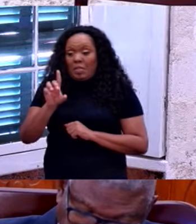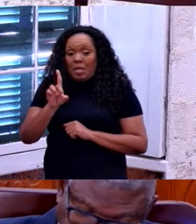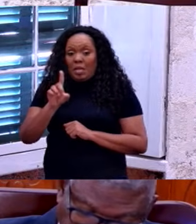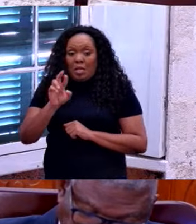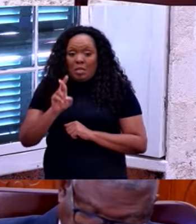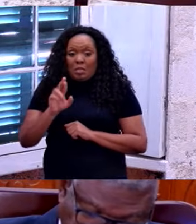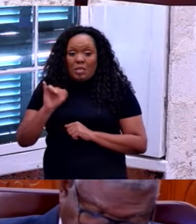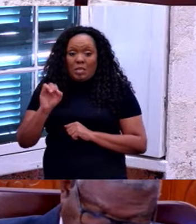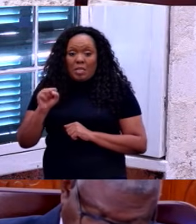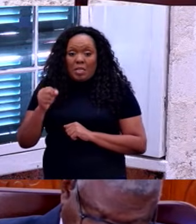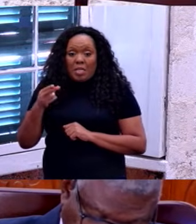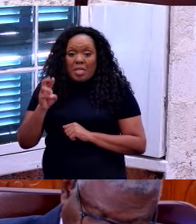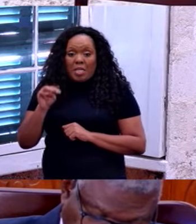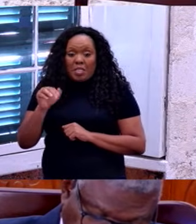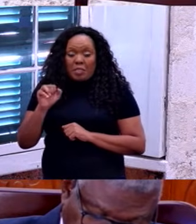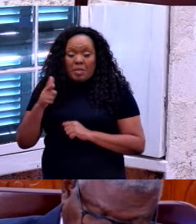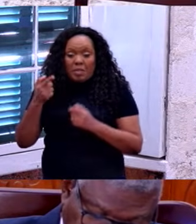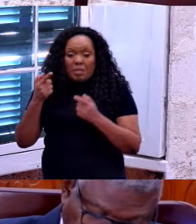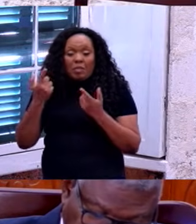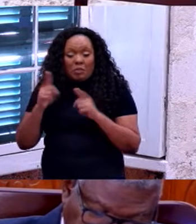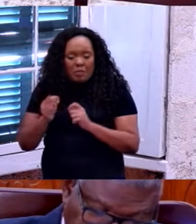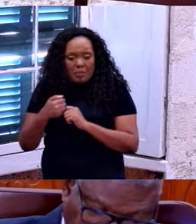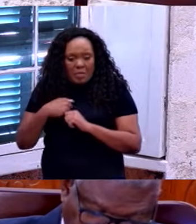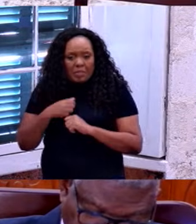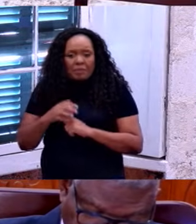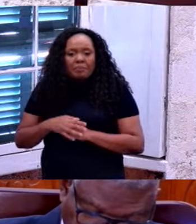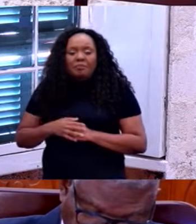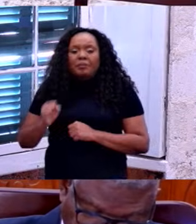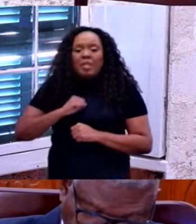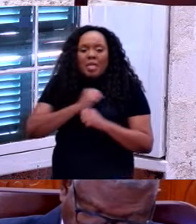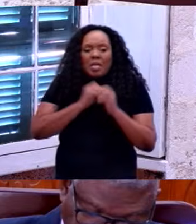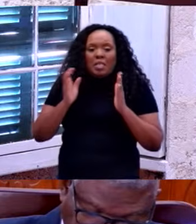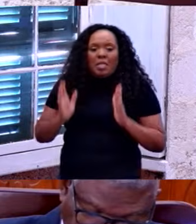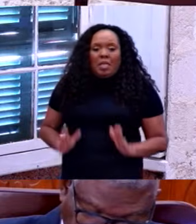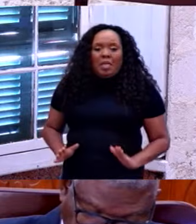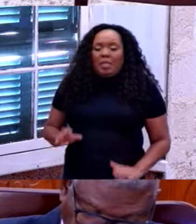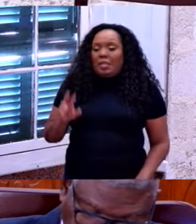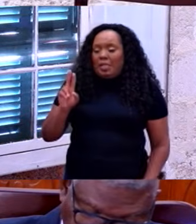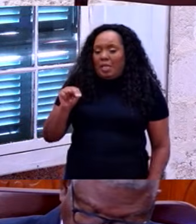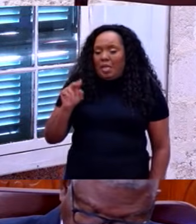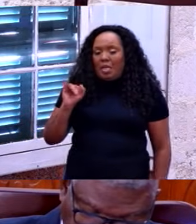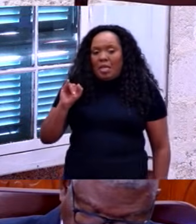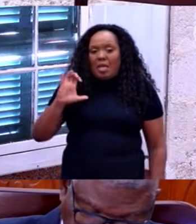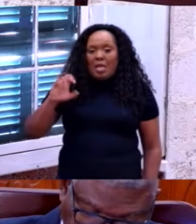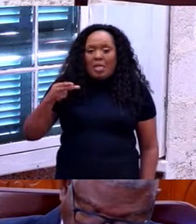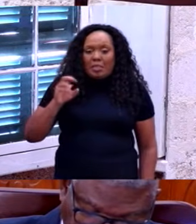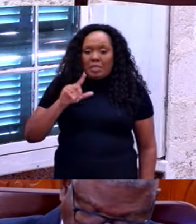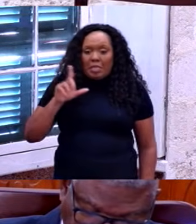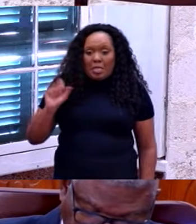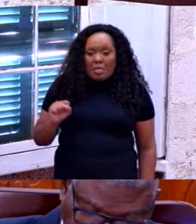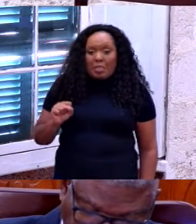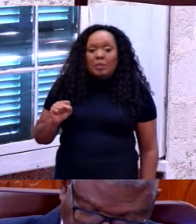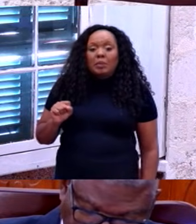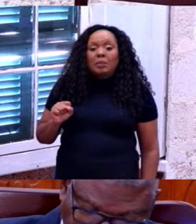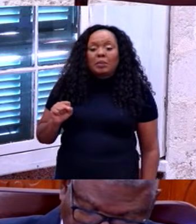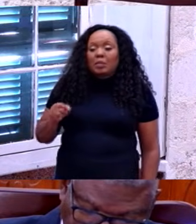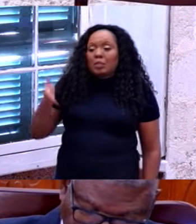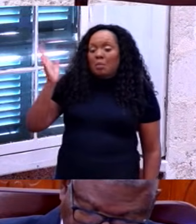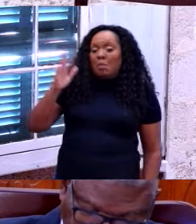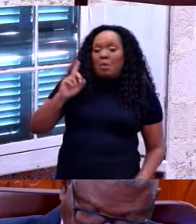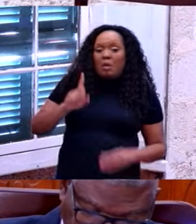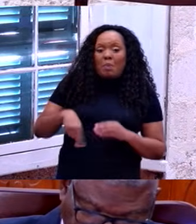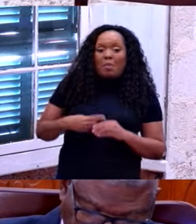Senator Nichols made the point about the historical evolution of the post and the risk of the speaker losing his head,